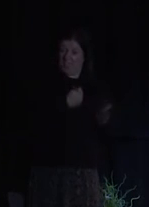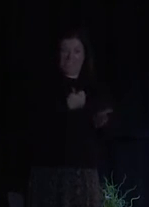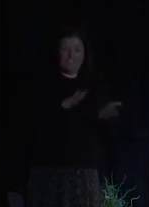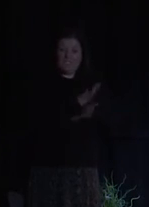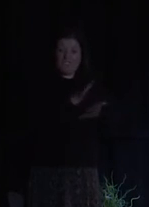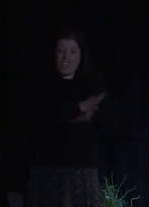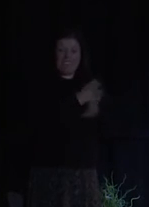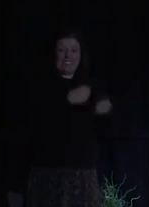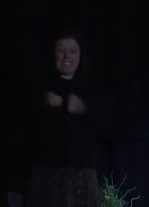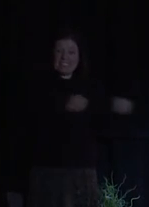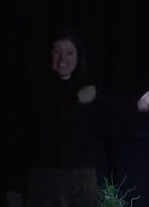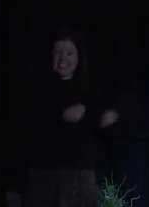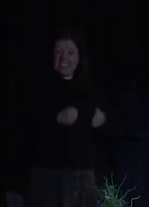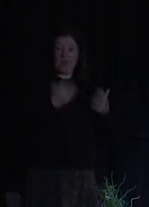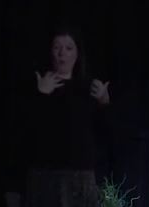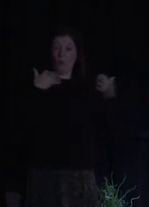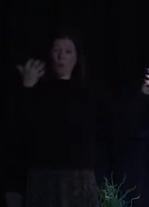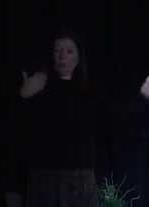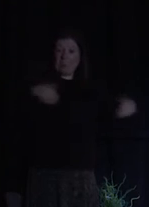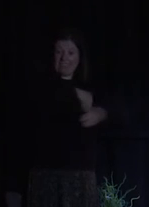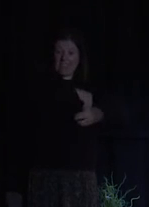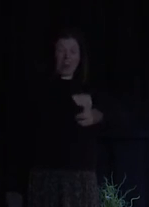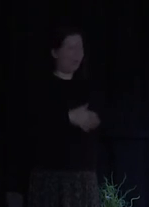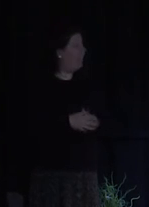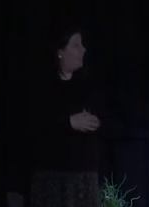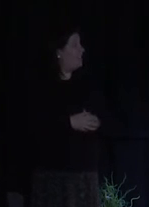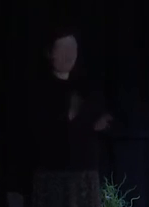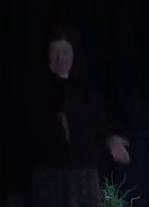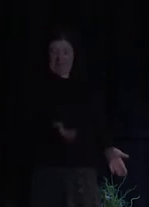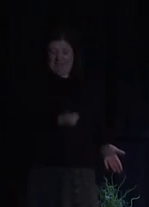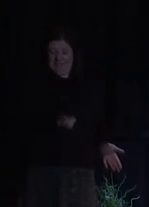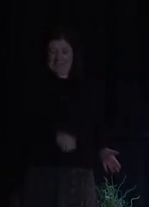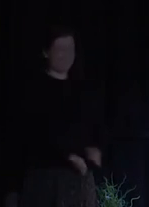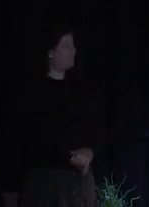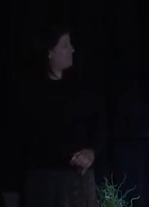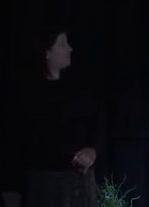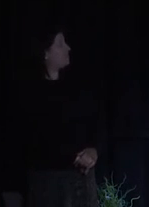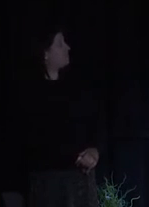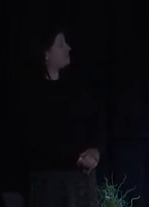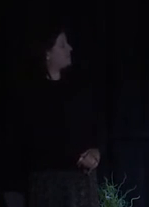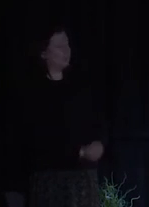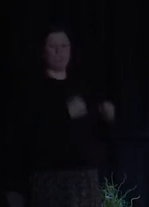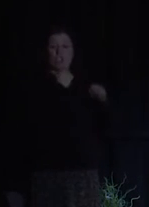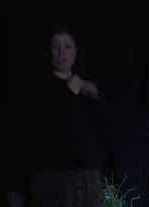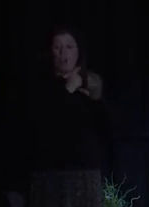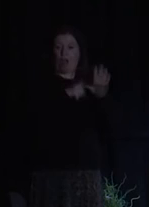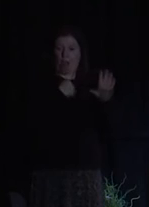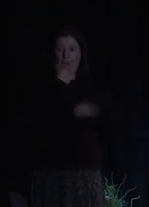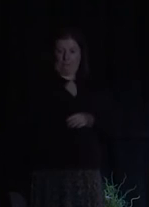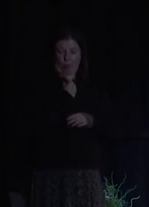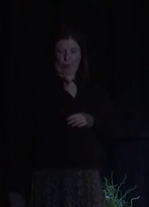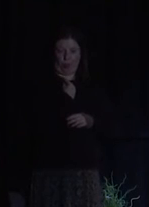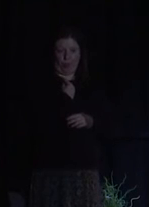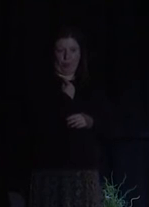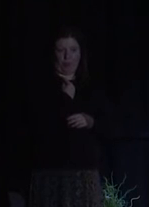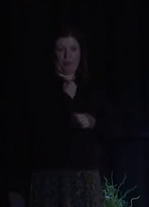audience participation, and it's super fun. Now, Great Yarmouth has a little bit of